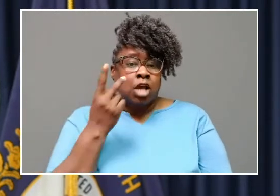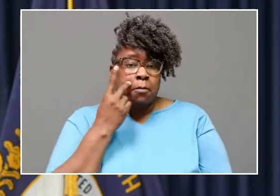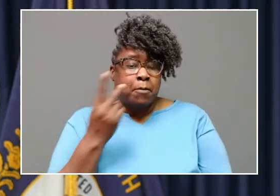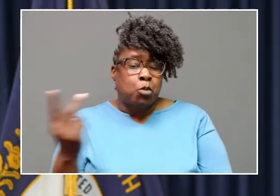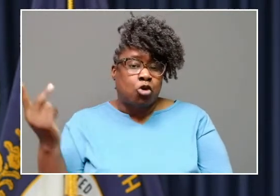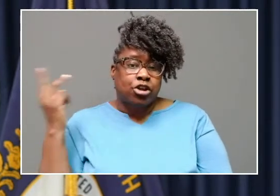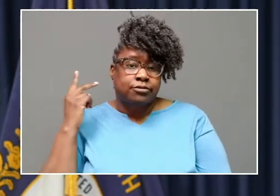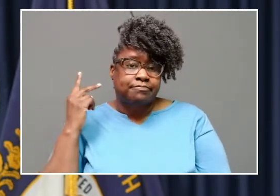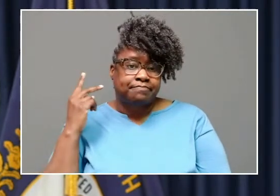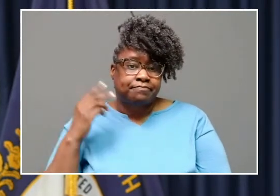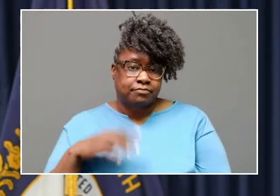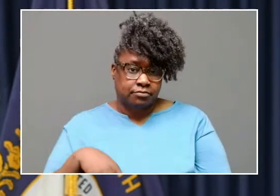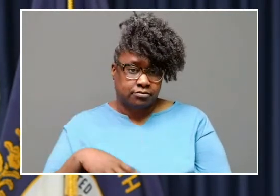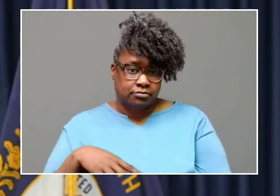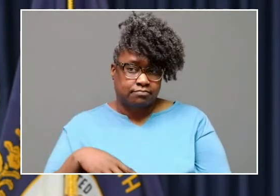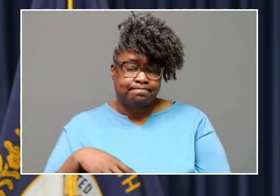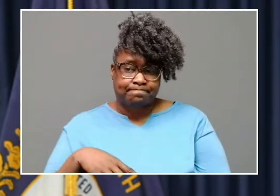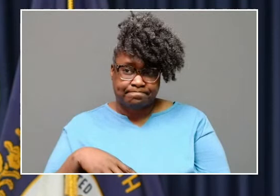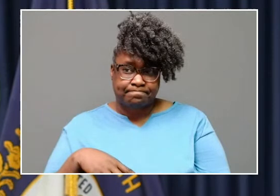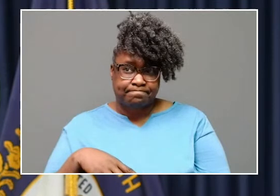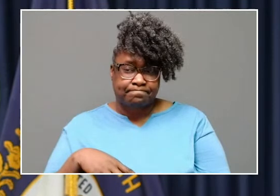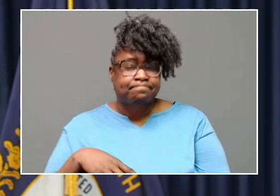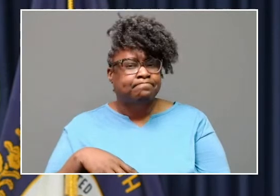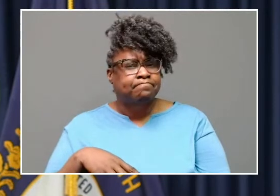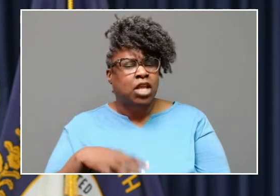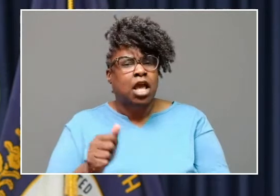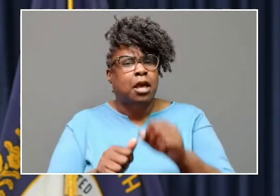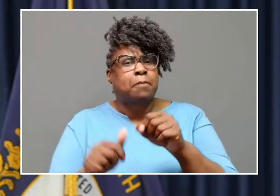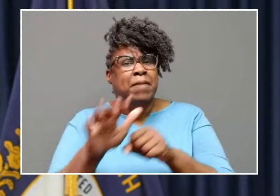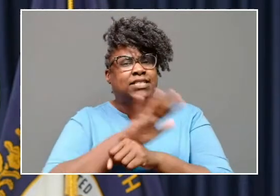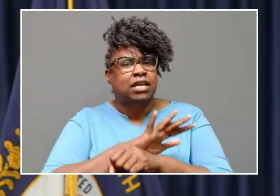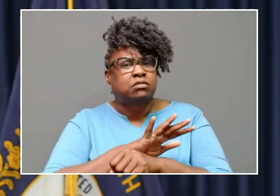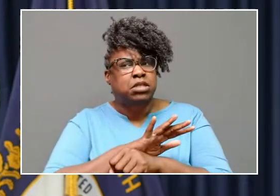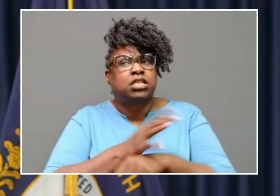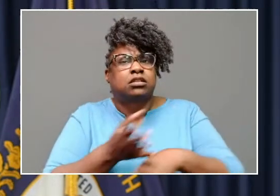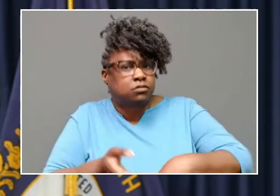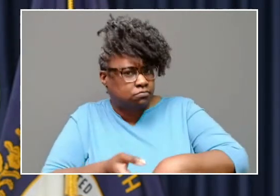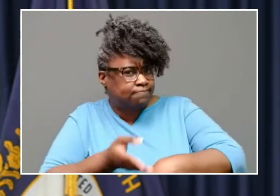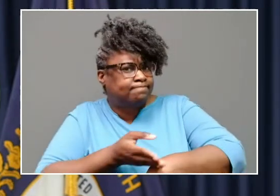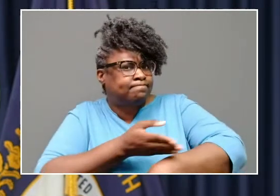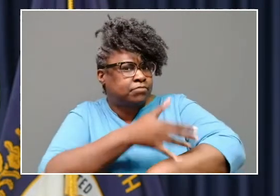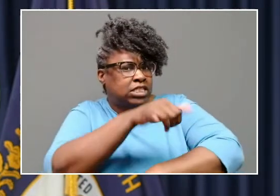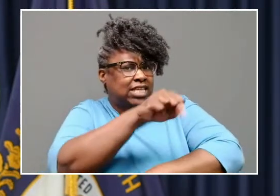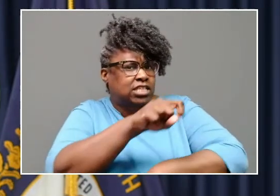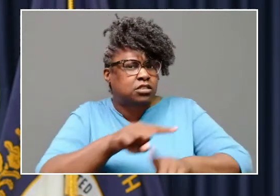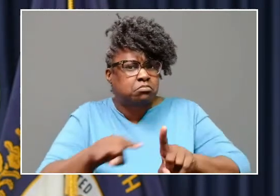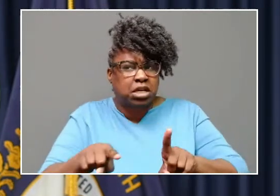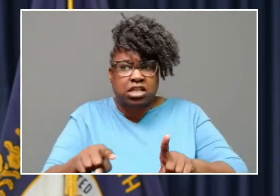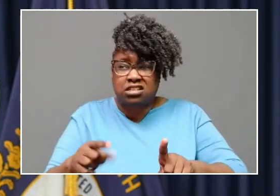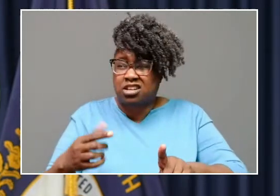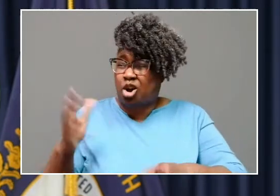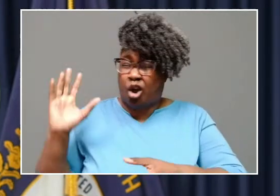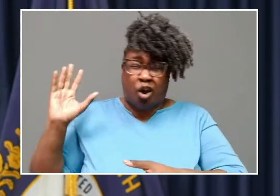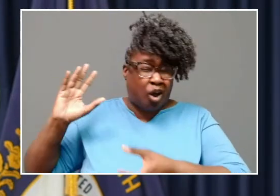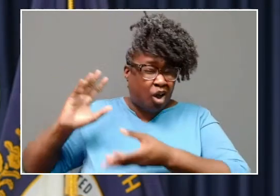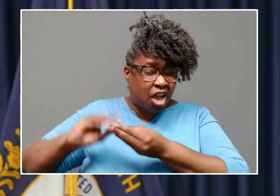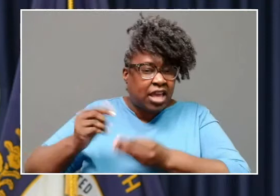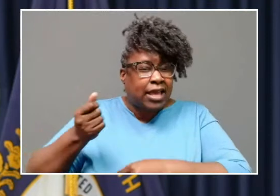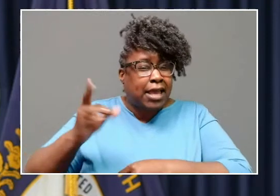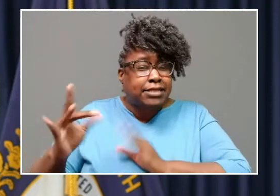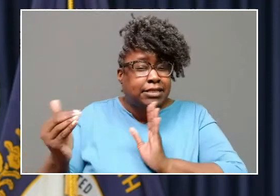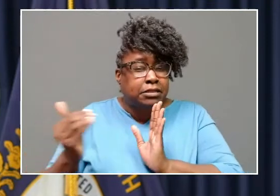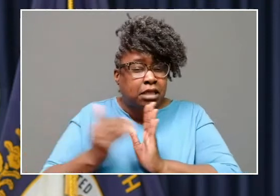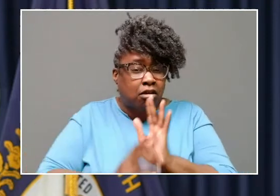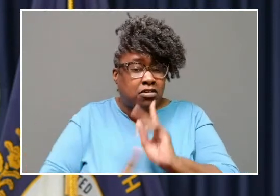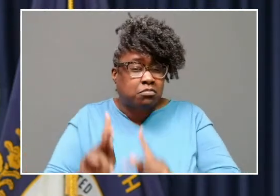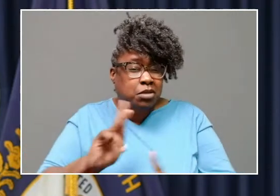we have reached better days in our fight against the pandemic, we will not forget those that have been lost. Over 18,000 of our loved ones,